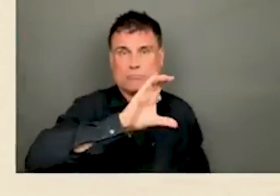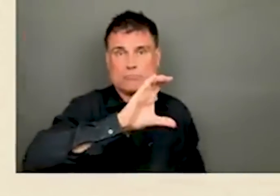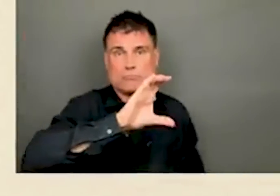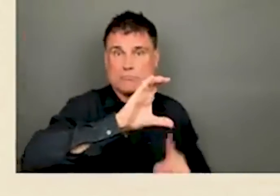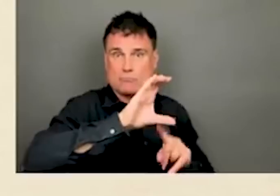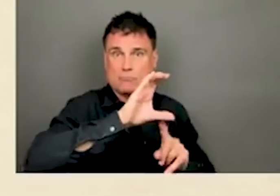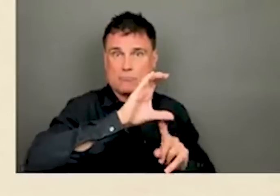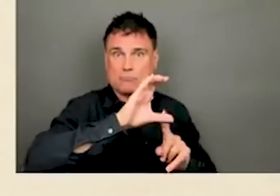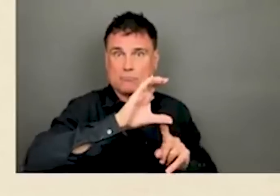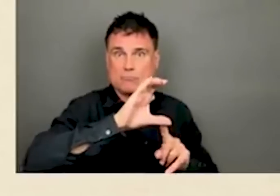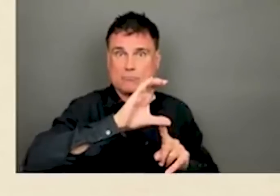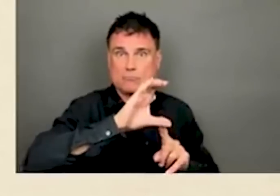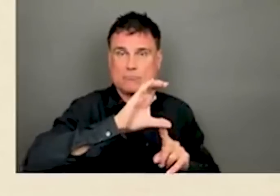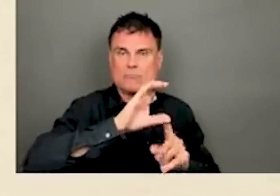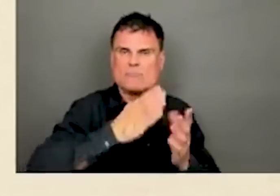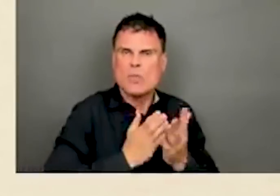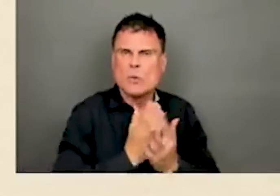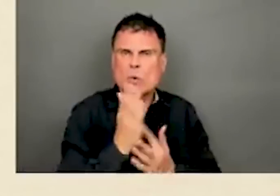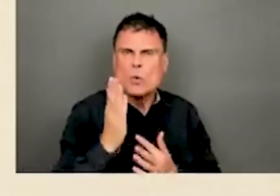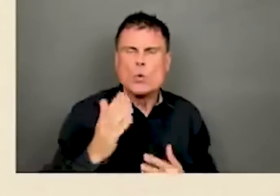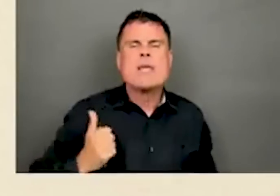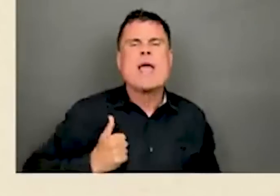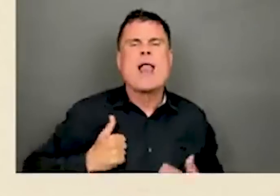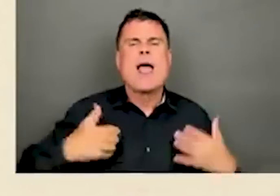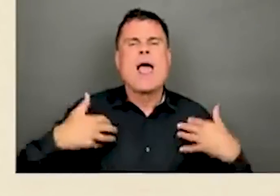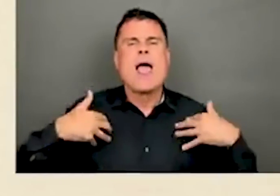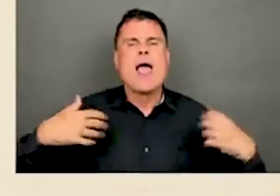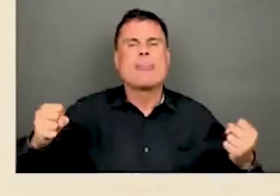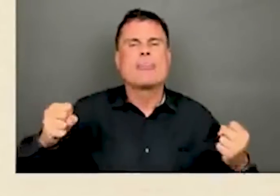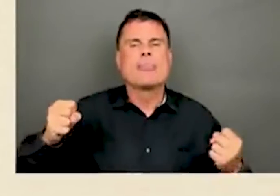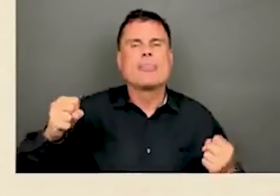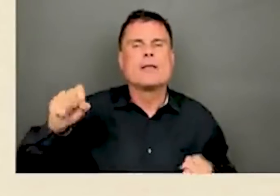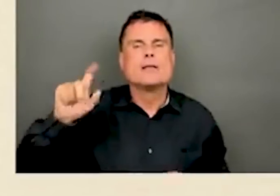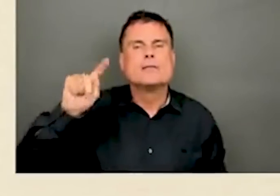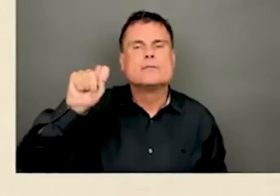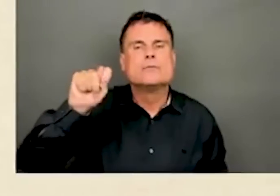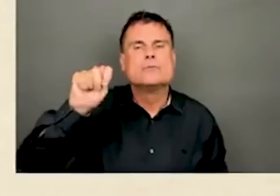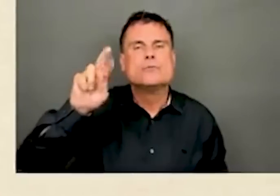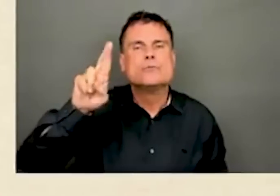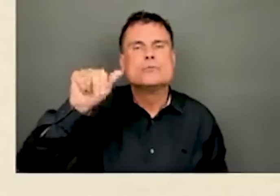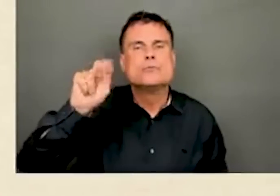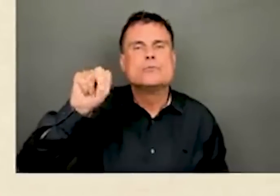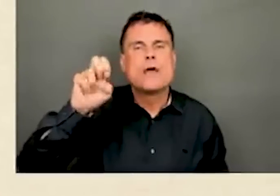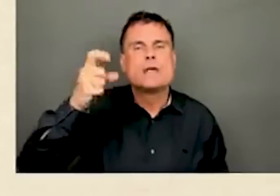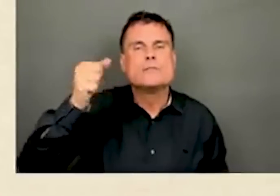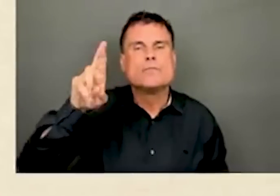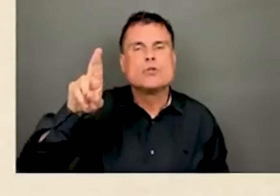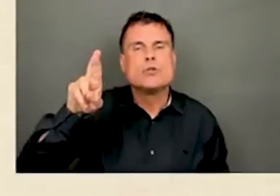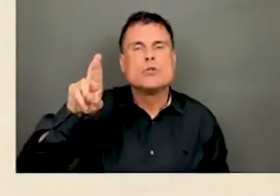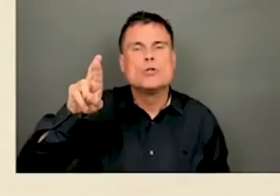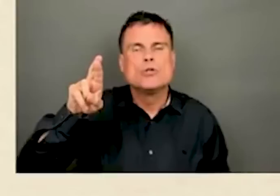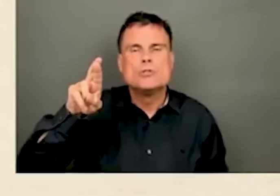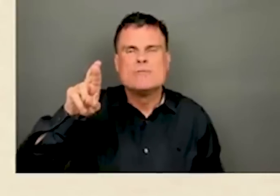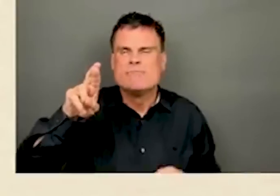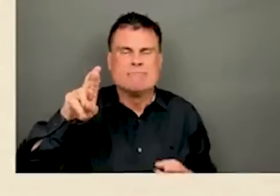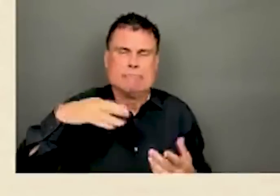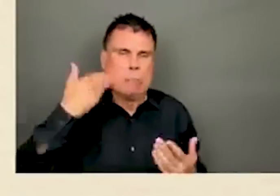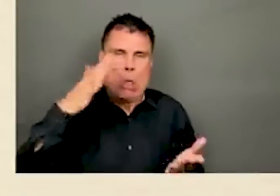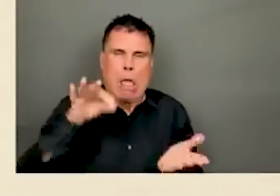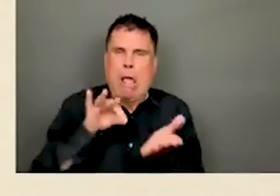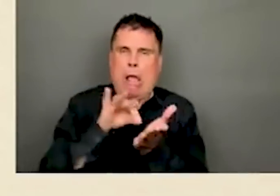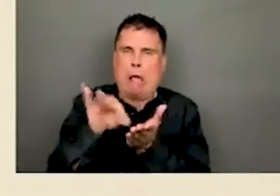through the Canada Health Transfer. This sounds like accounting to people who are not familiar with it, but the balance has gone